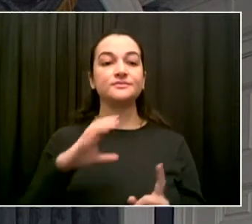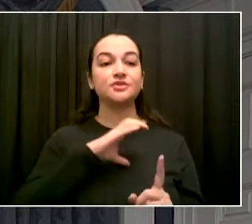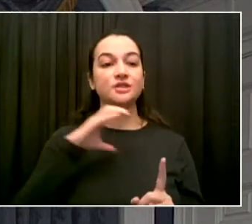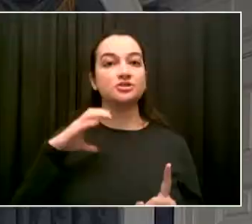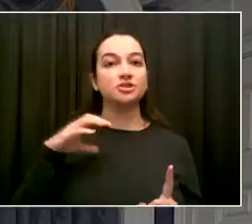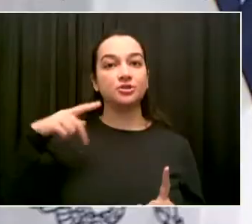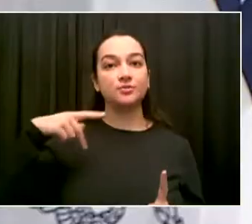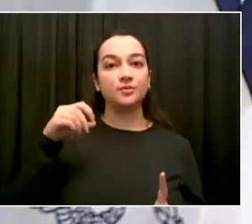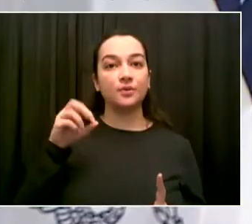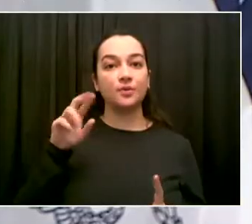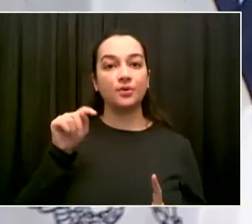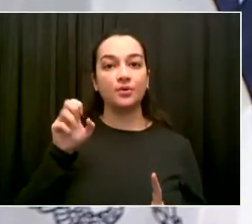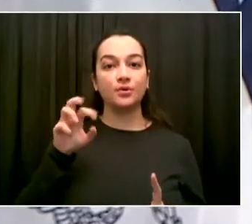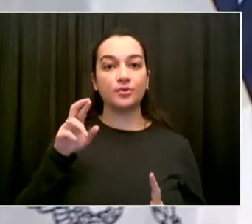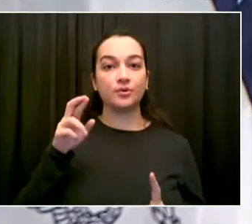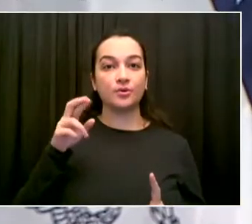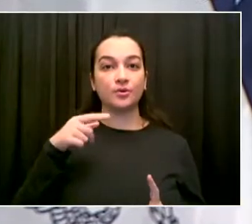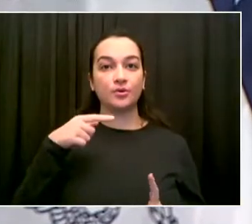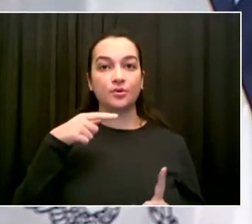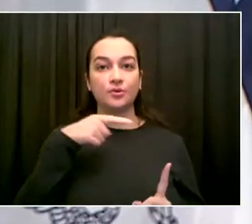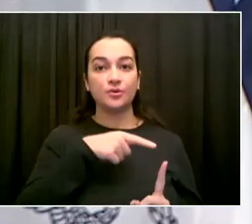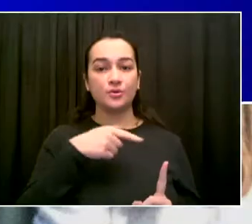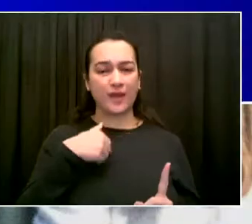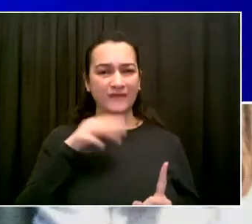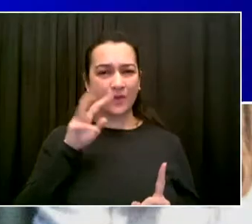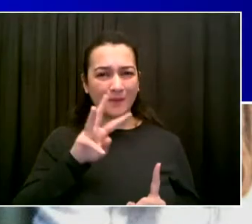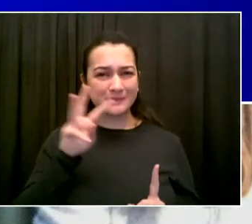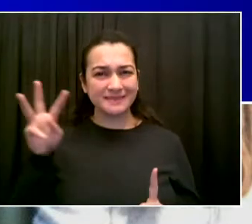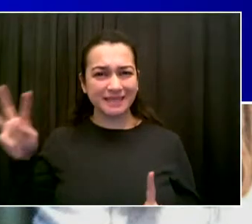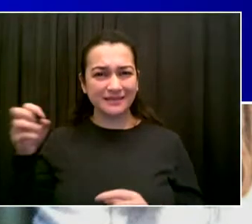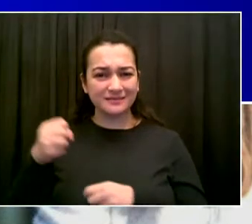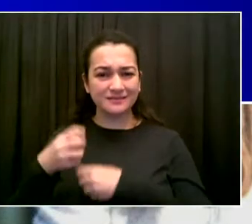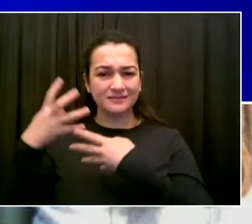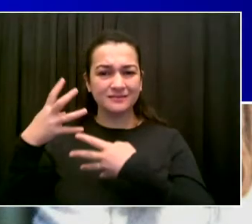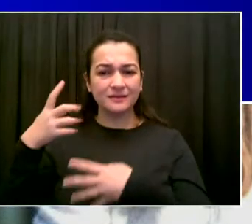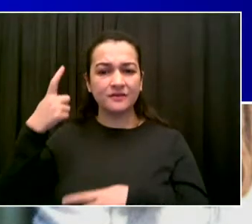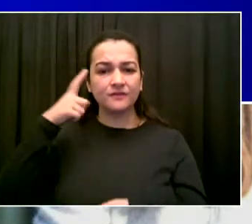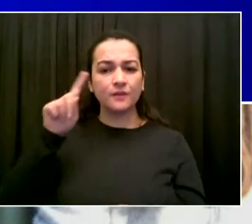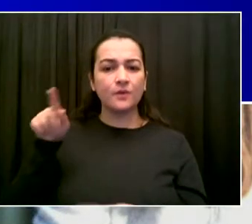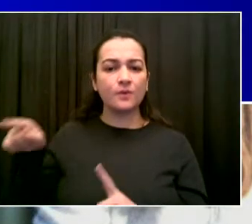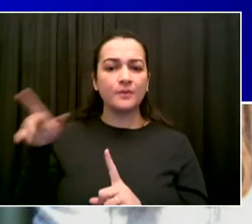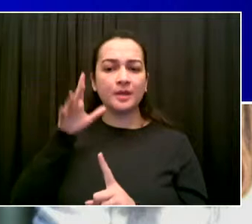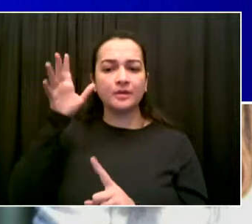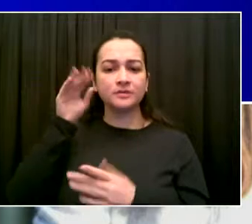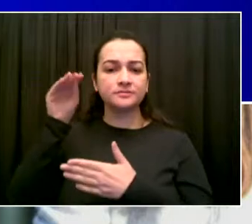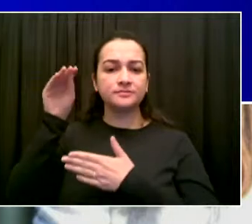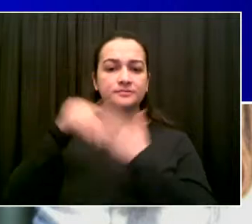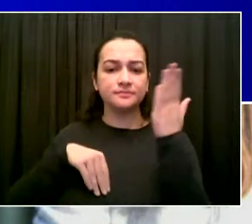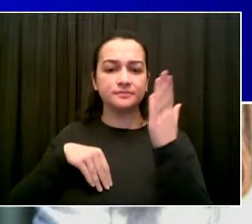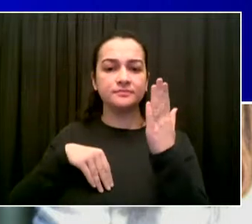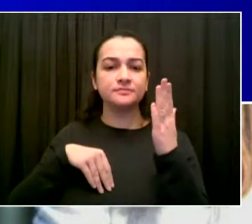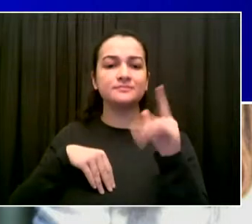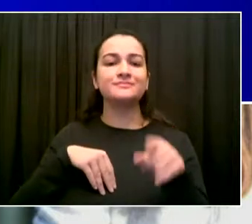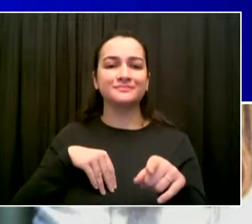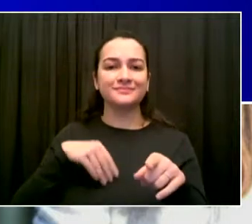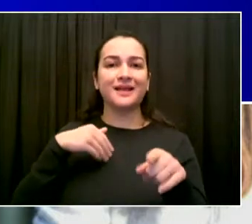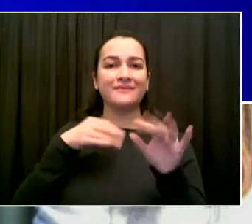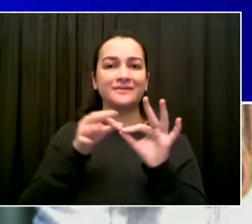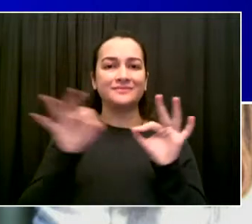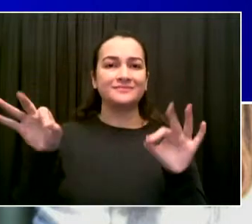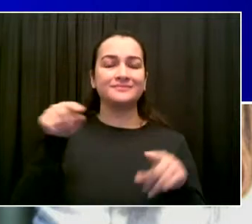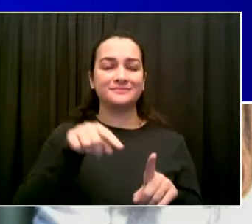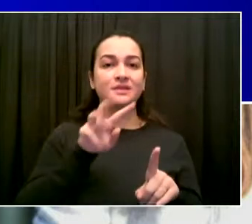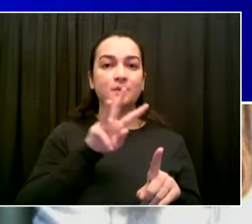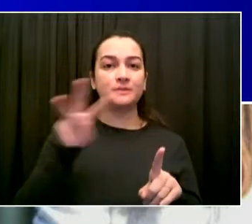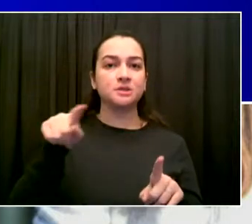Did we put up on the screen the website for parents to opt in? Yes, there it is. Okay, Chancellor, we're good. Okay. Up on the screen